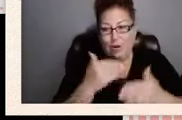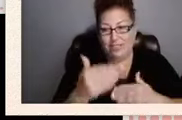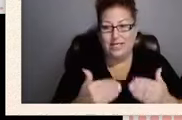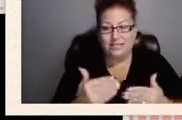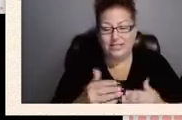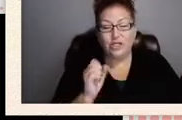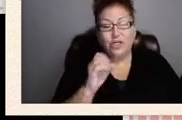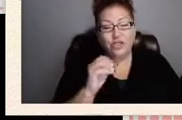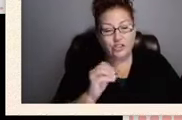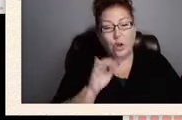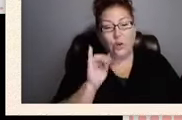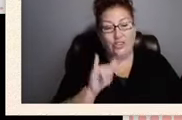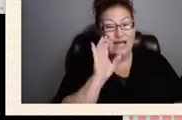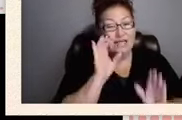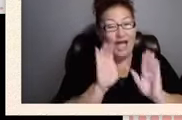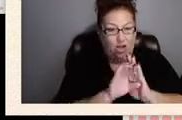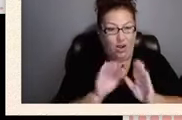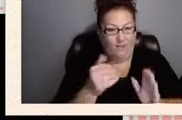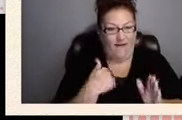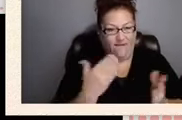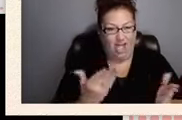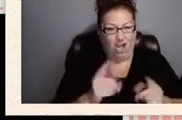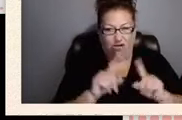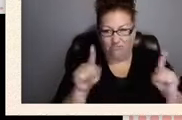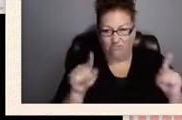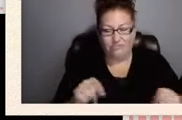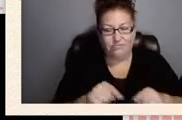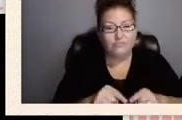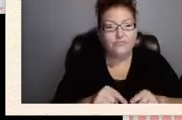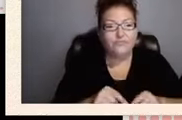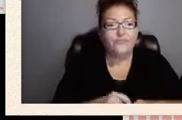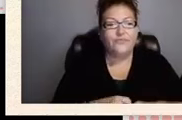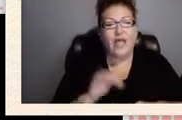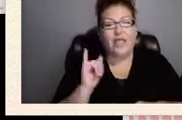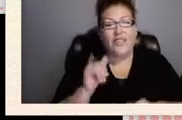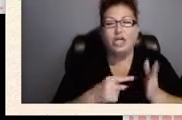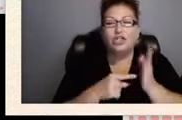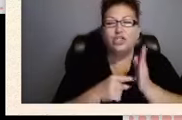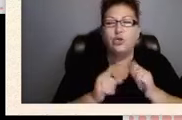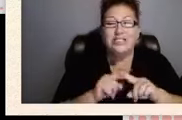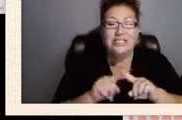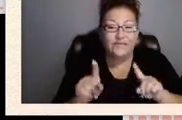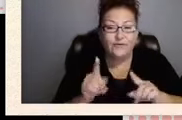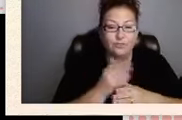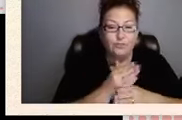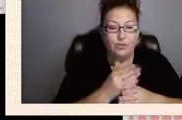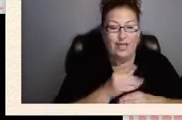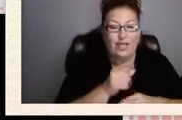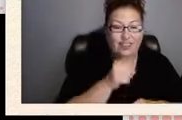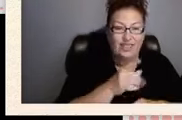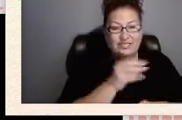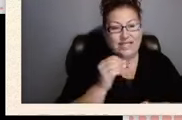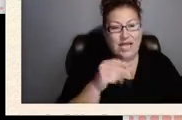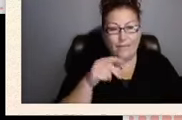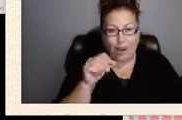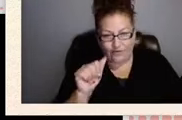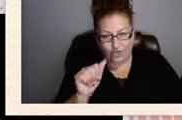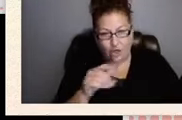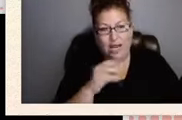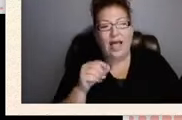this diagram that I have here kind of shows the difference between this and a power of attorney, and this